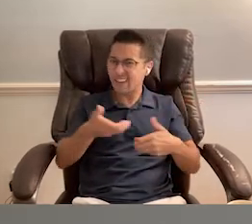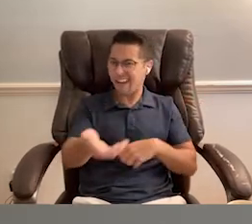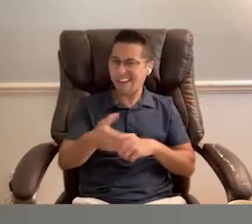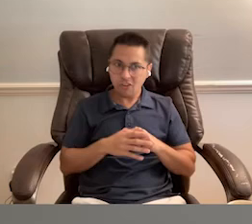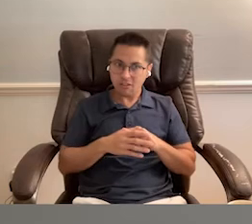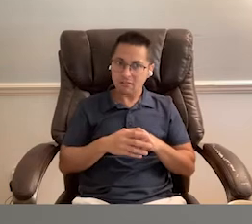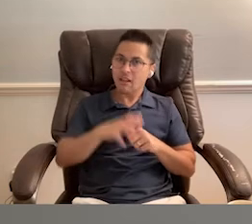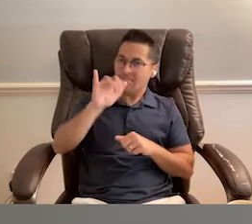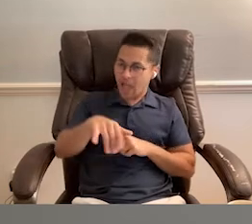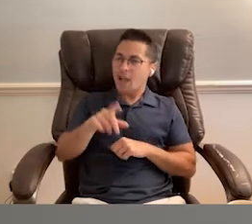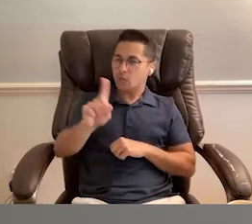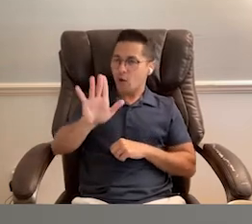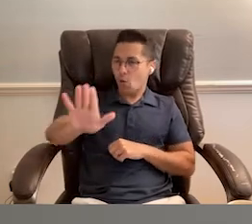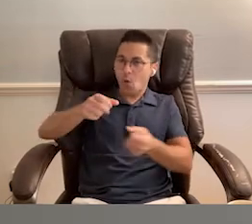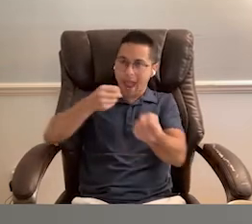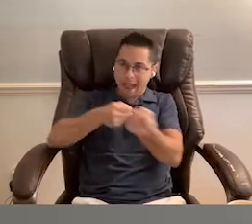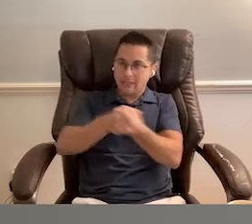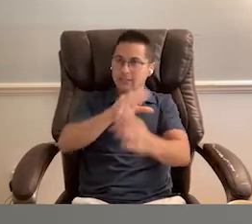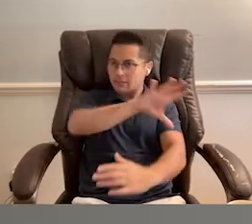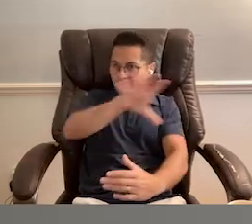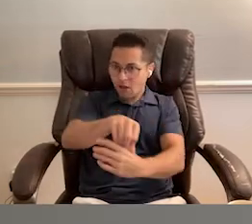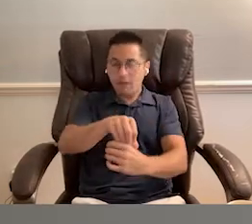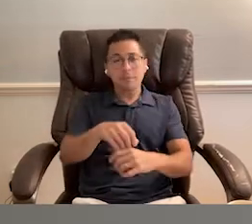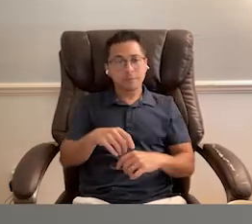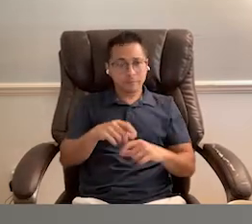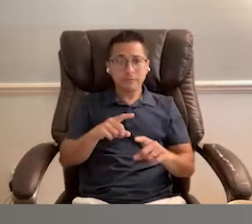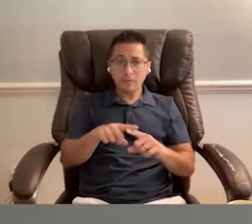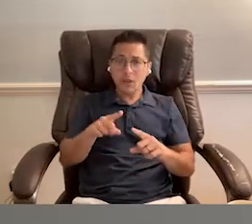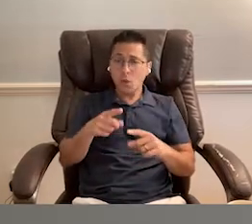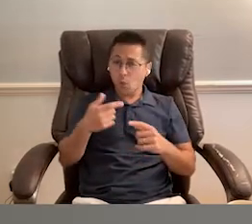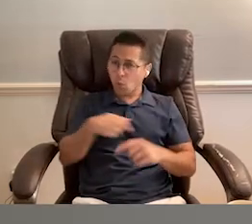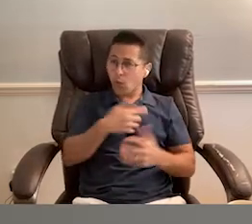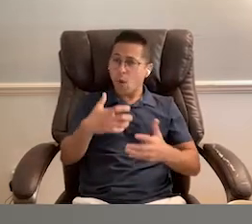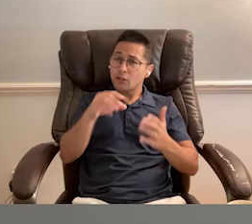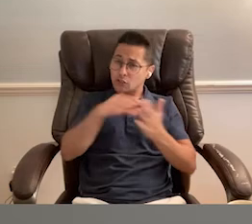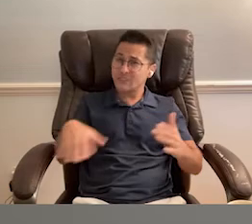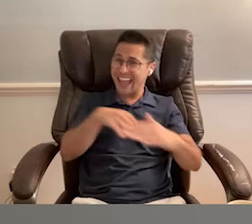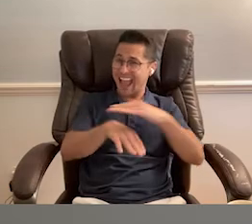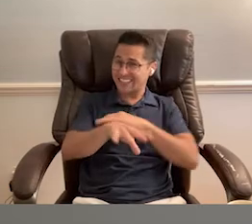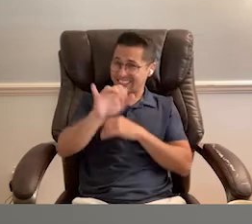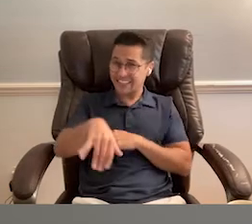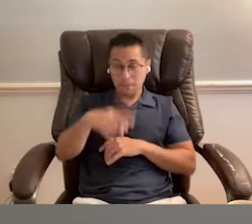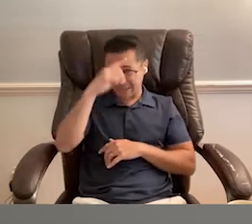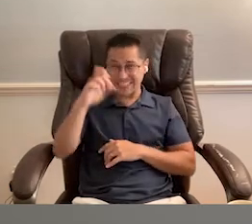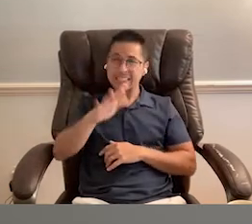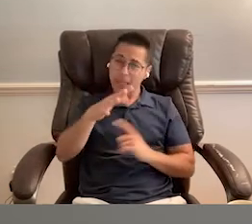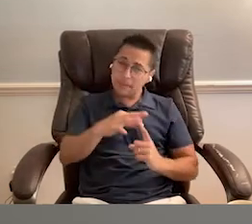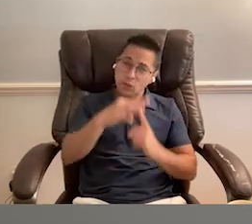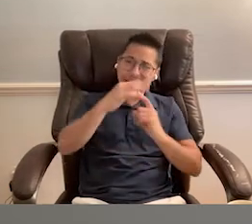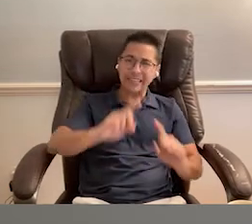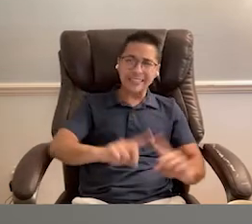hired. So that's where your advocacy comes in, because you do want students accessing, because it's uniquely different